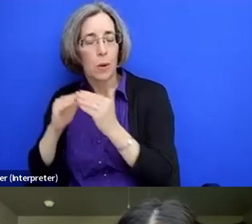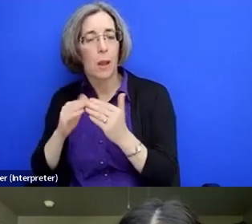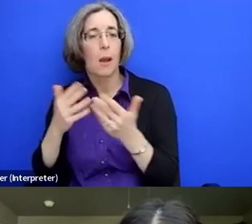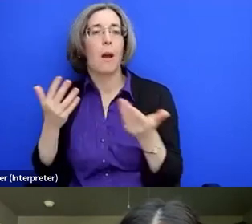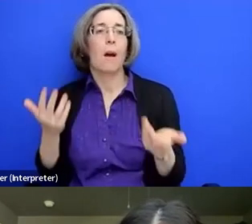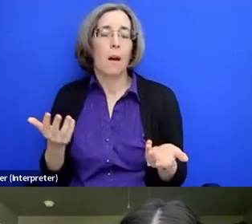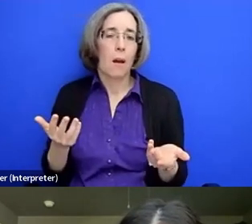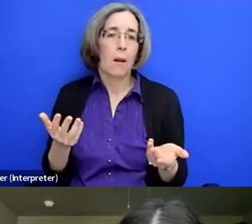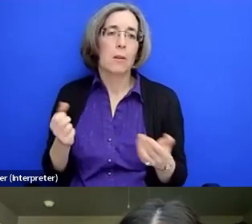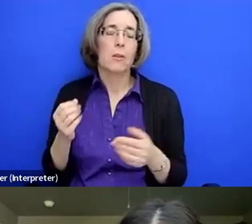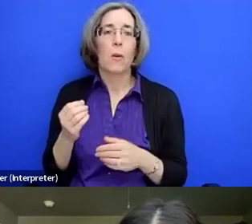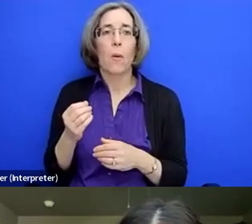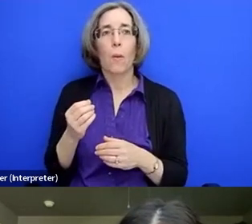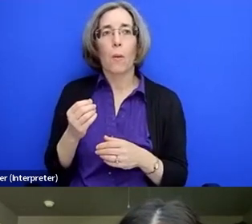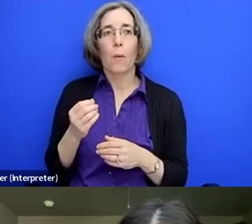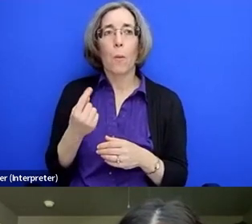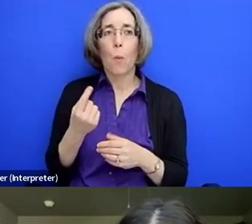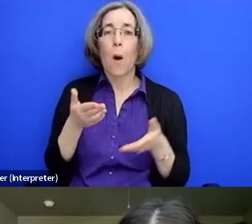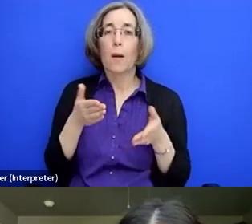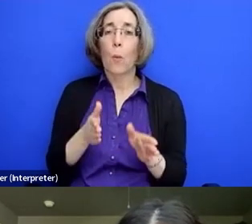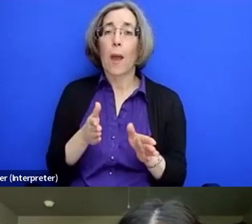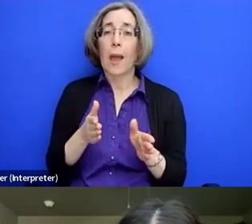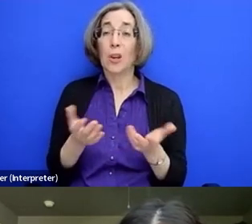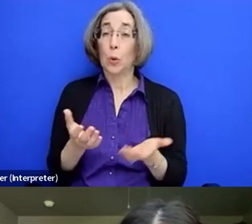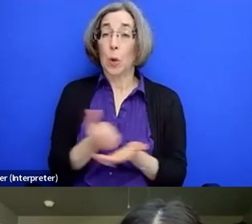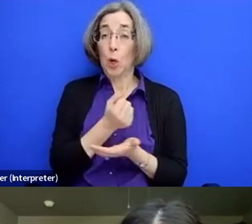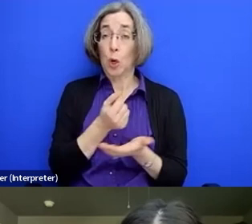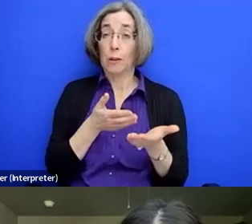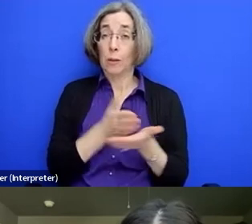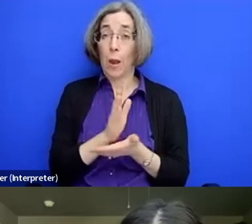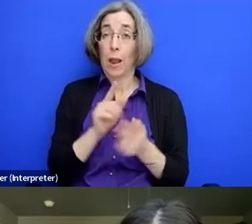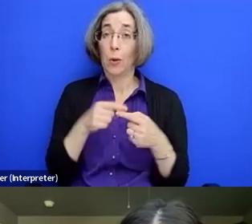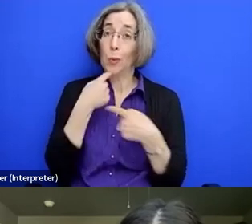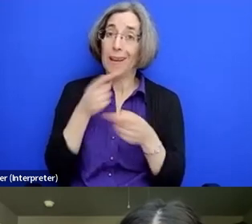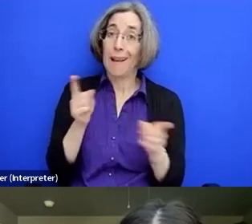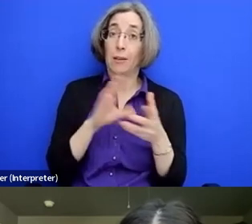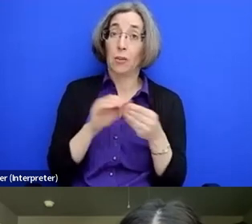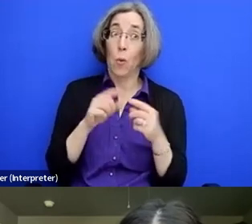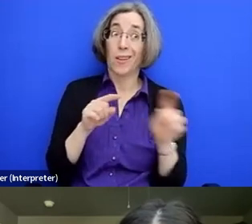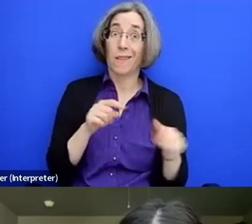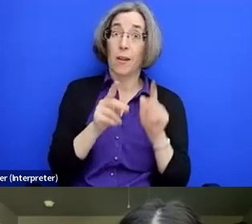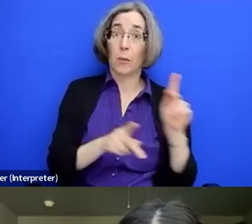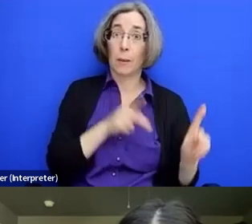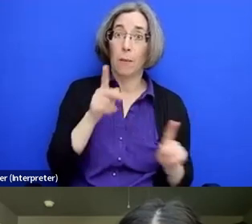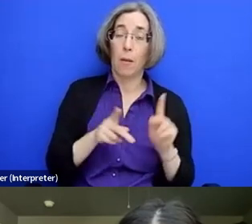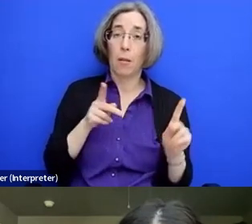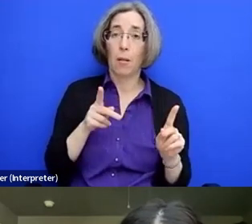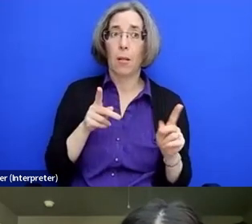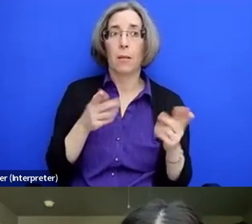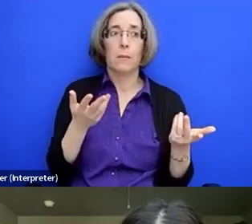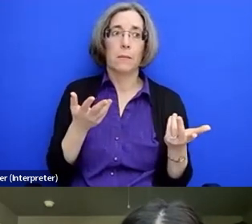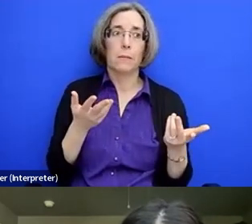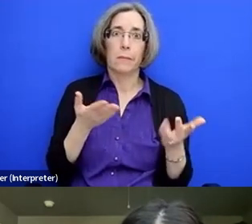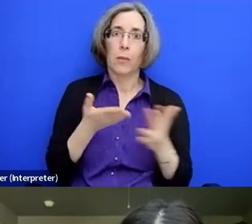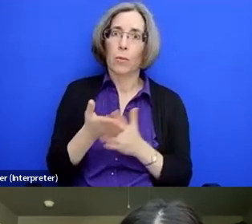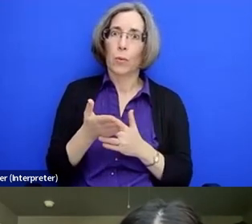you earn the right to tell these stories is through your own compassion and